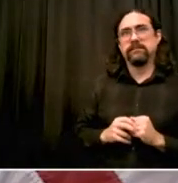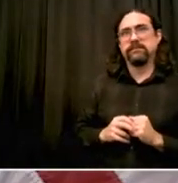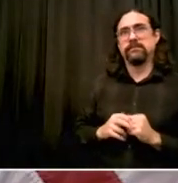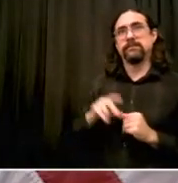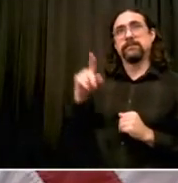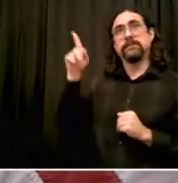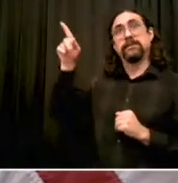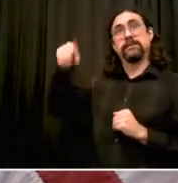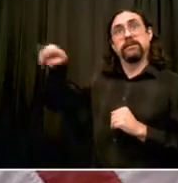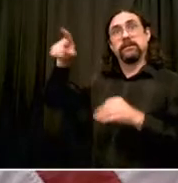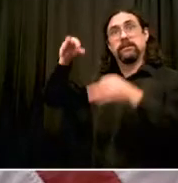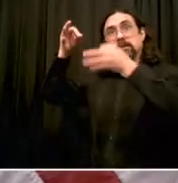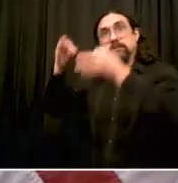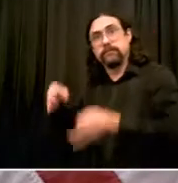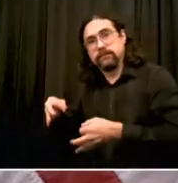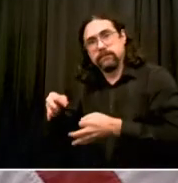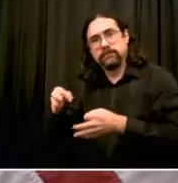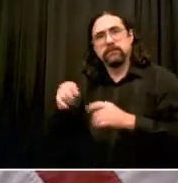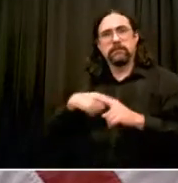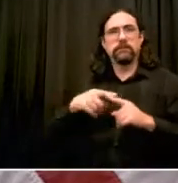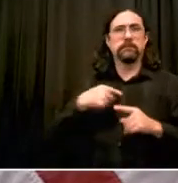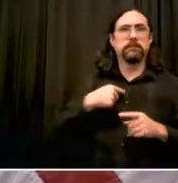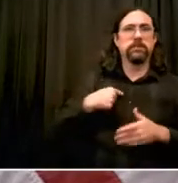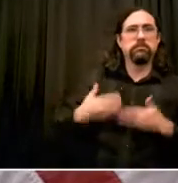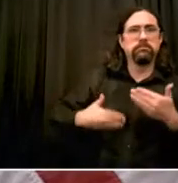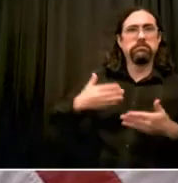together, as we get right up to the point of school beginning.